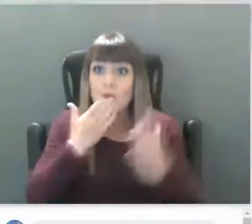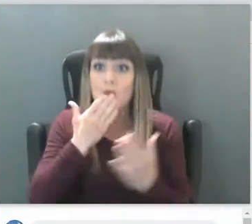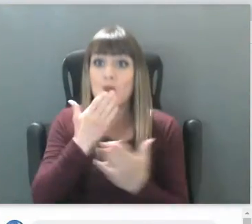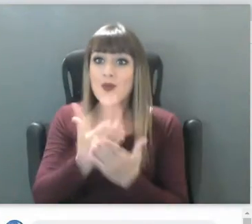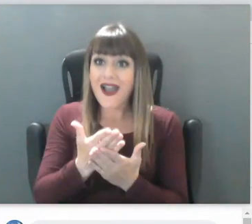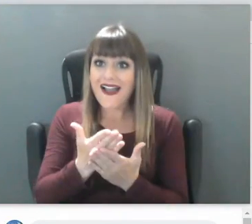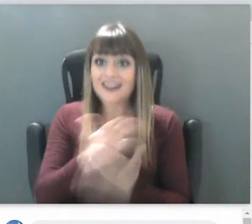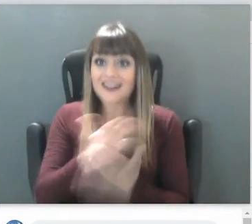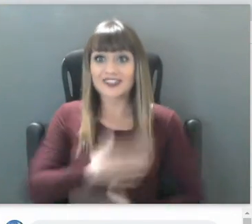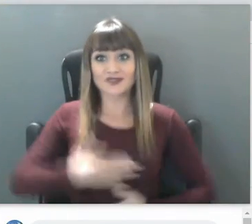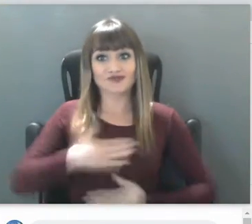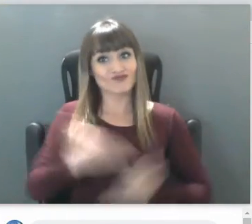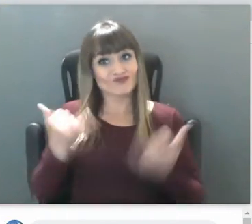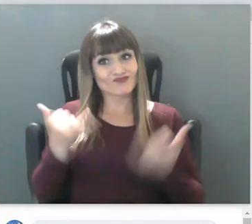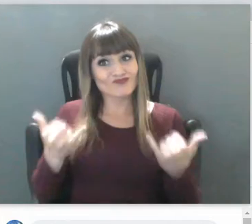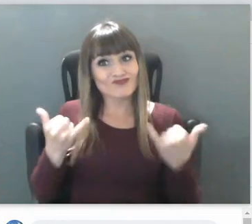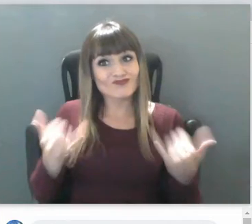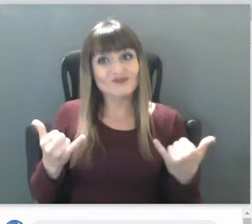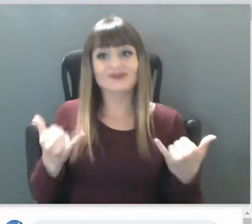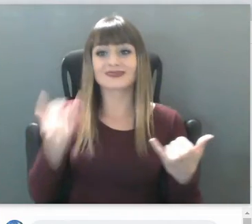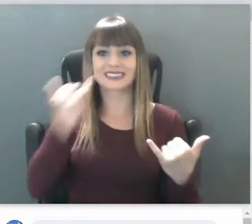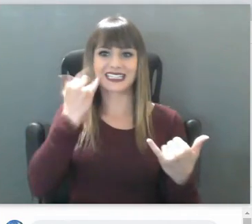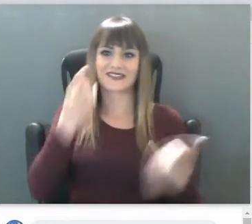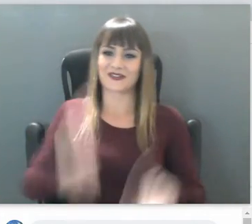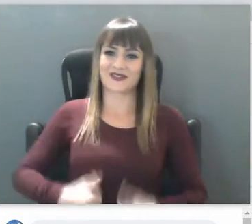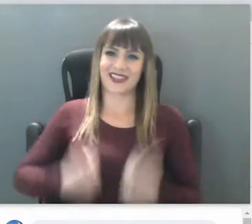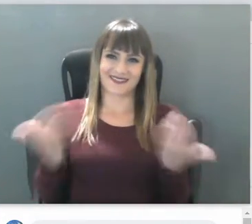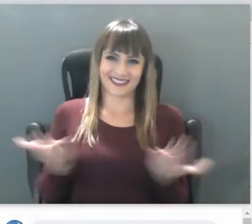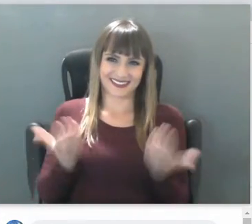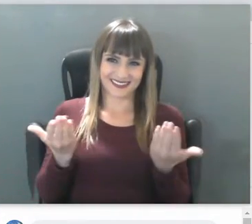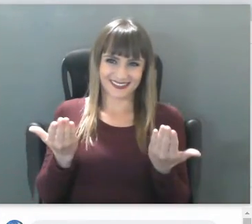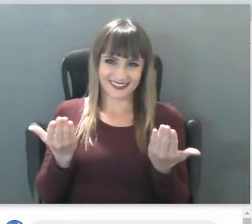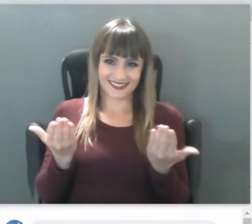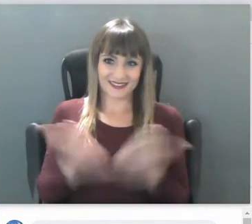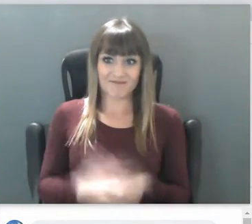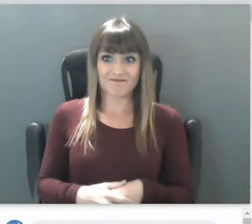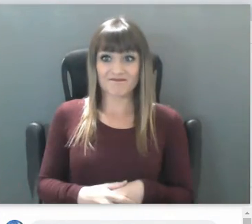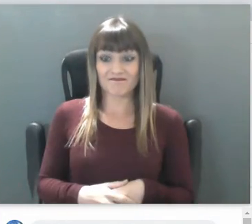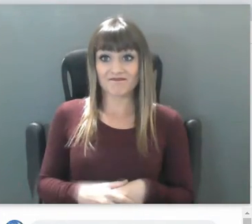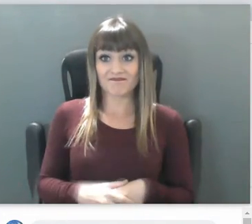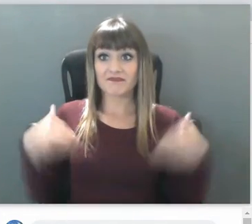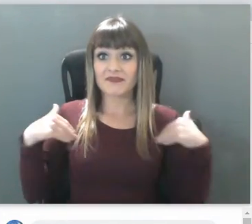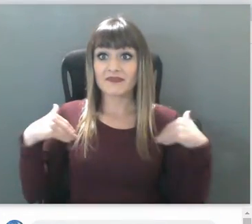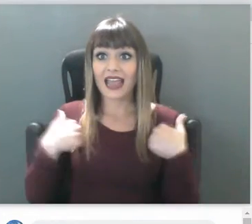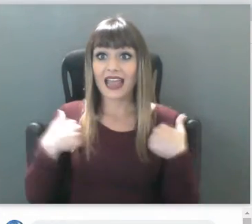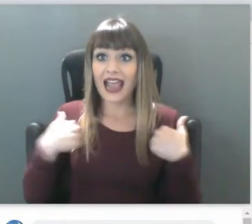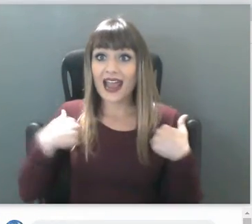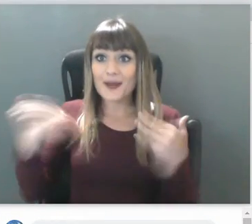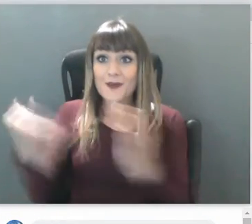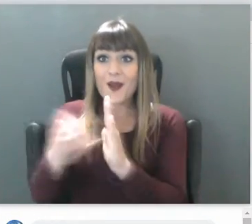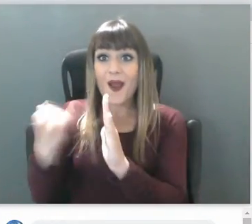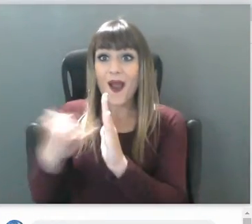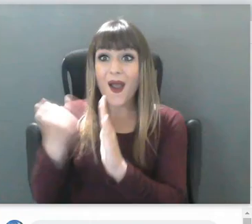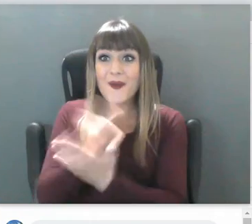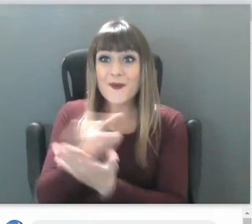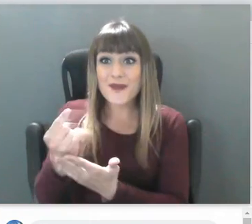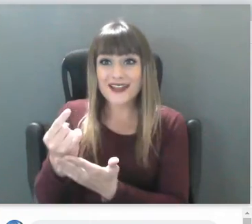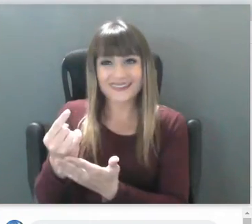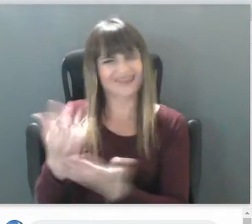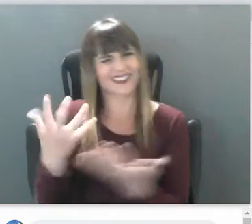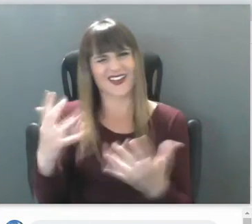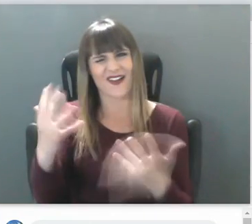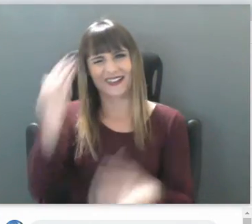northern Utah for those of you that live up here. It's Animal Art Week, as you know. We've been focusing on some